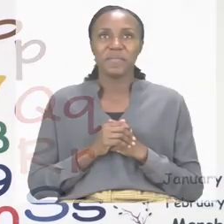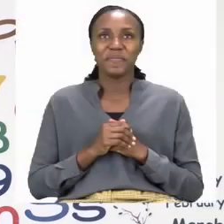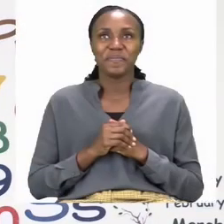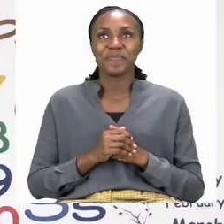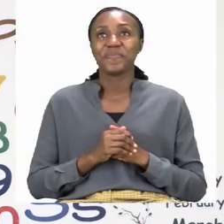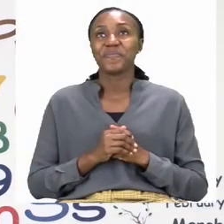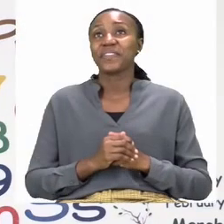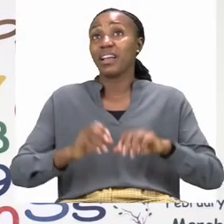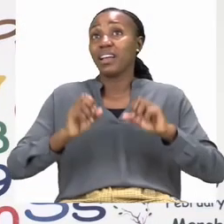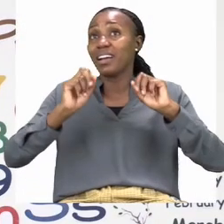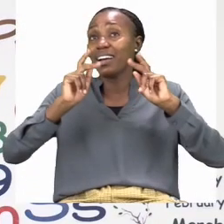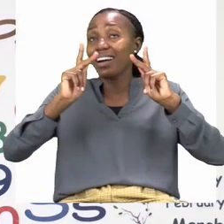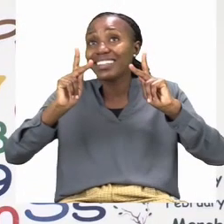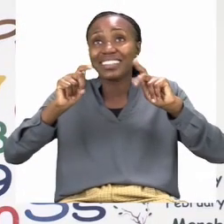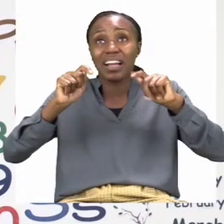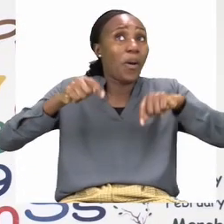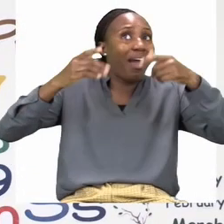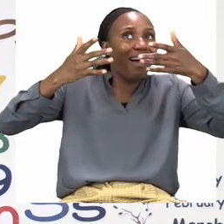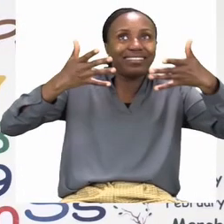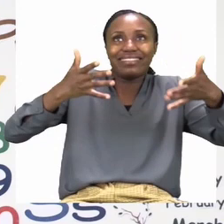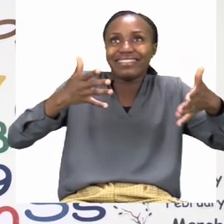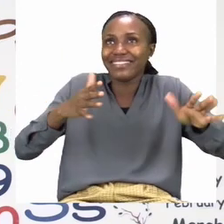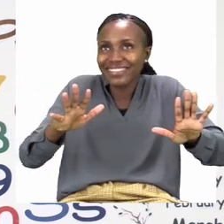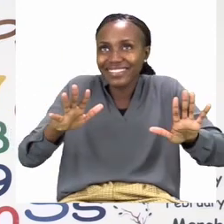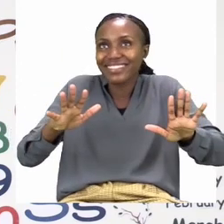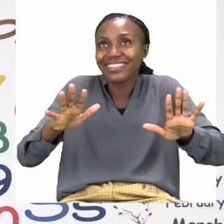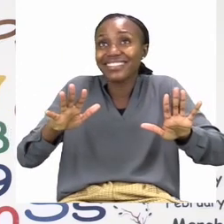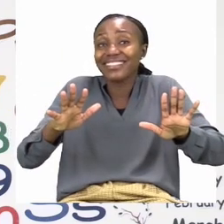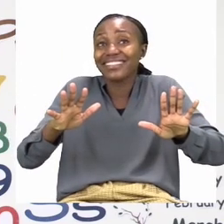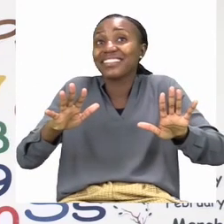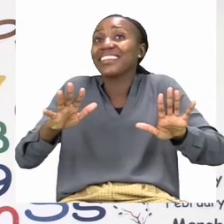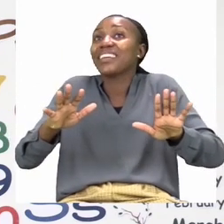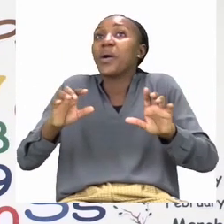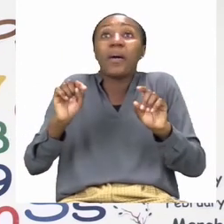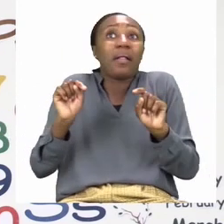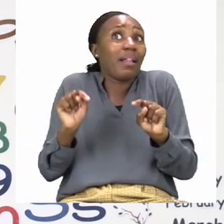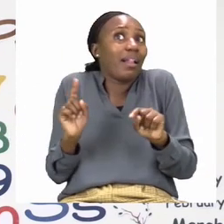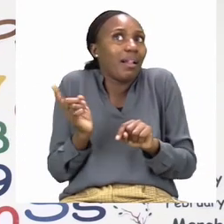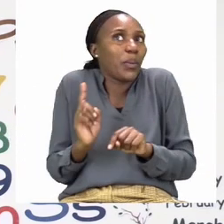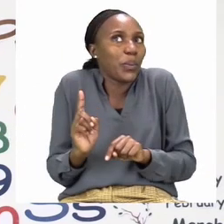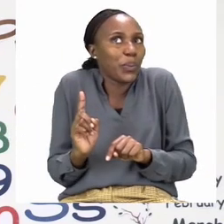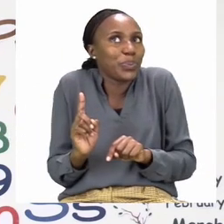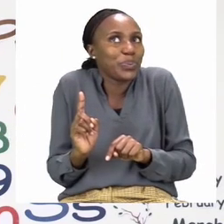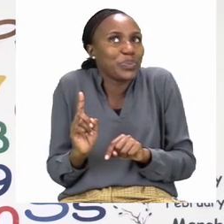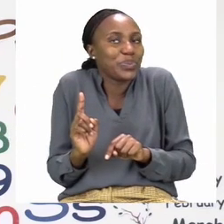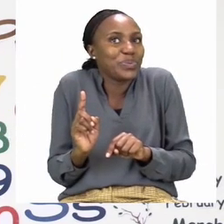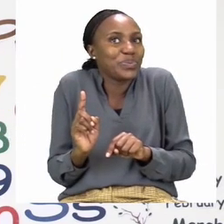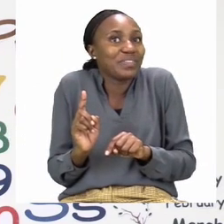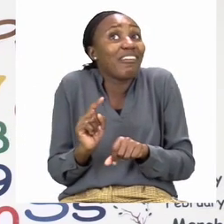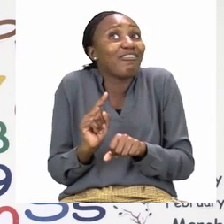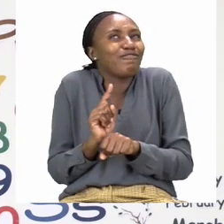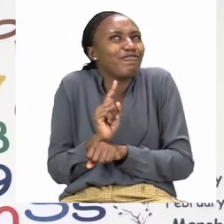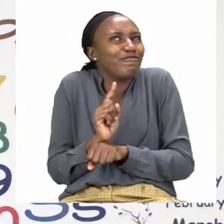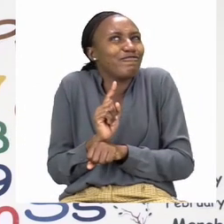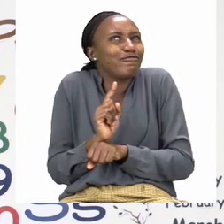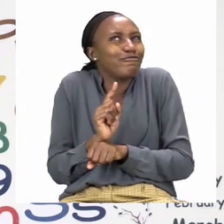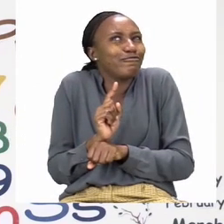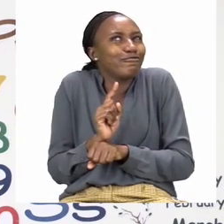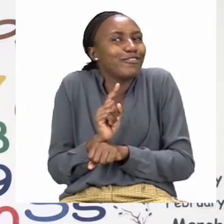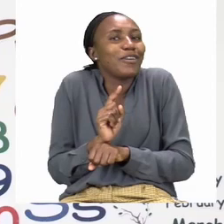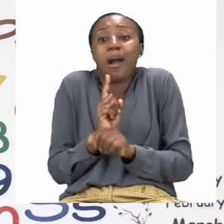We have come to the end of today's lesson. Now everyone, before we say goodbye, we need